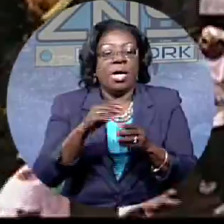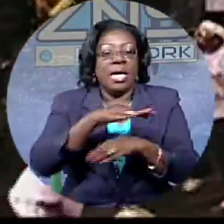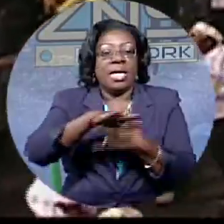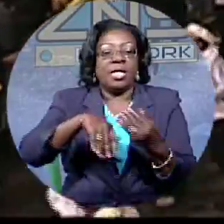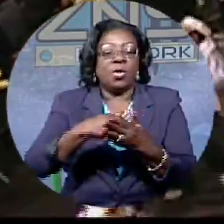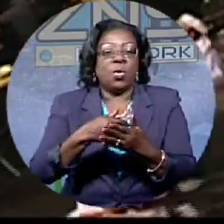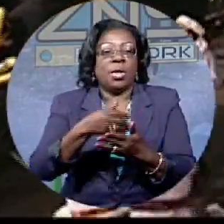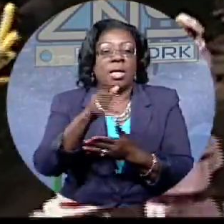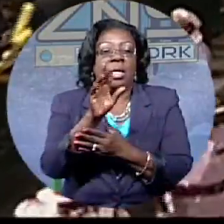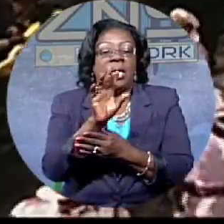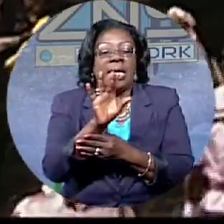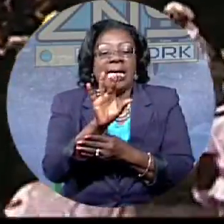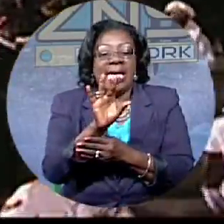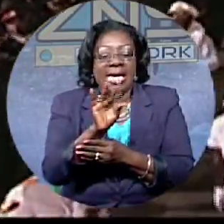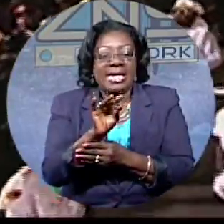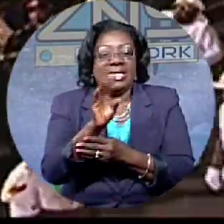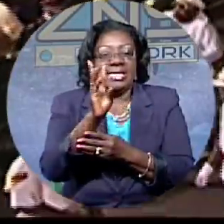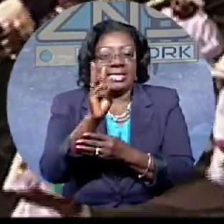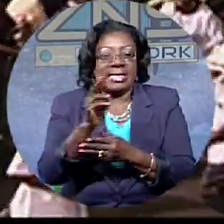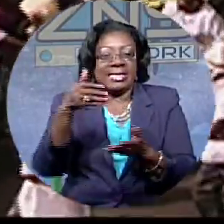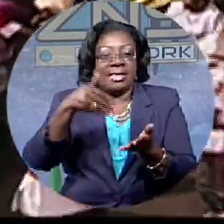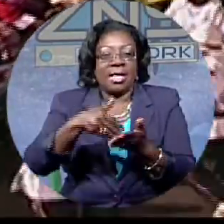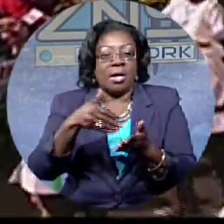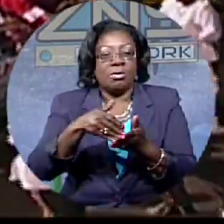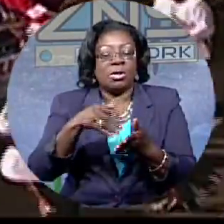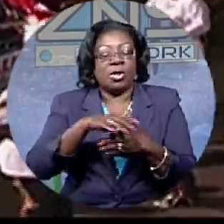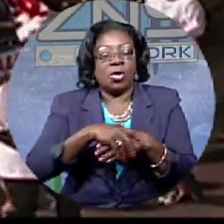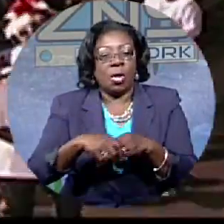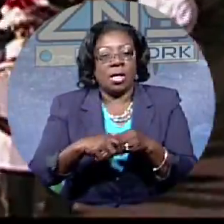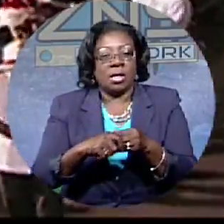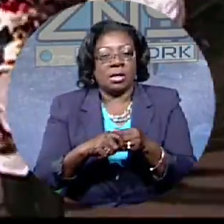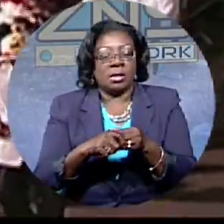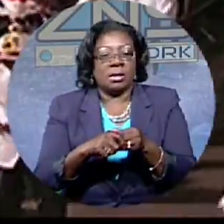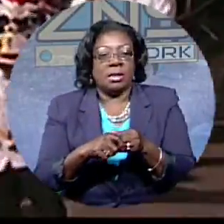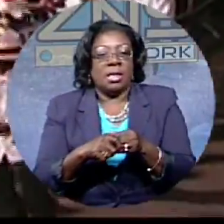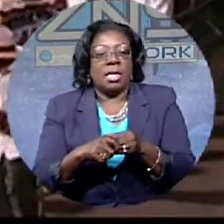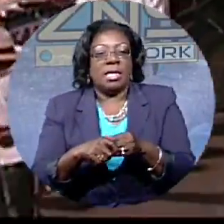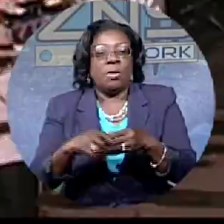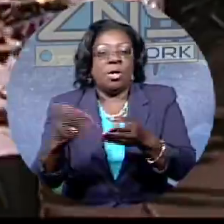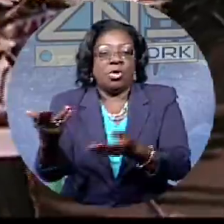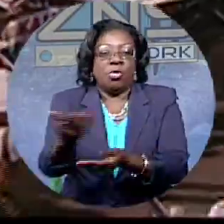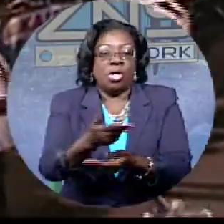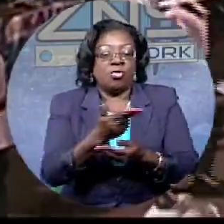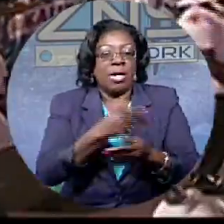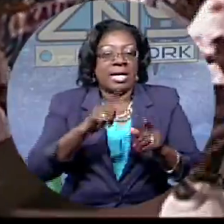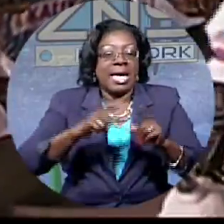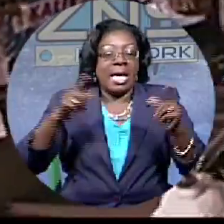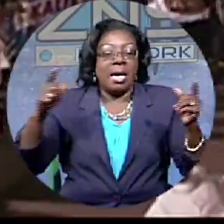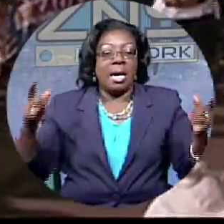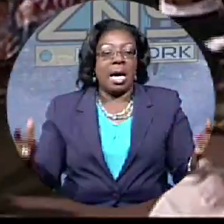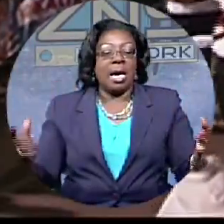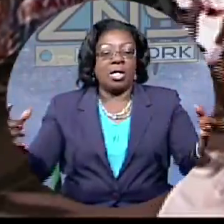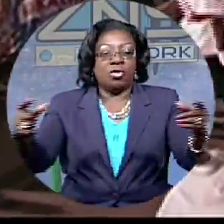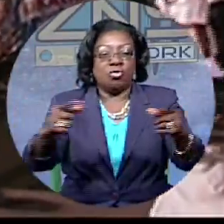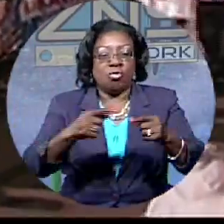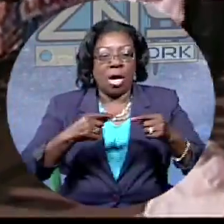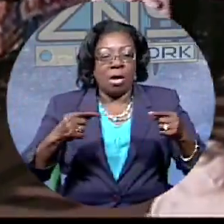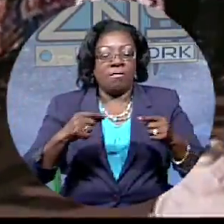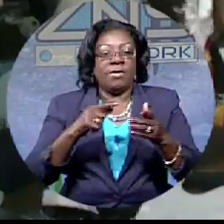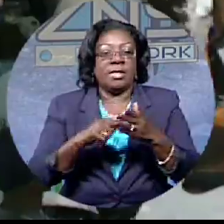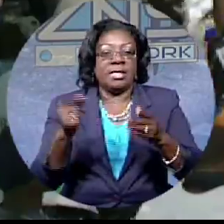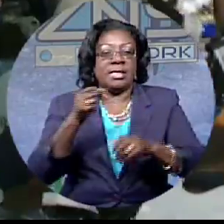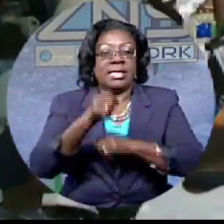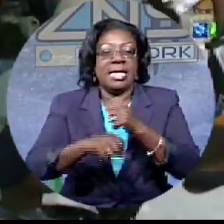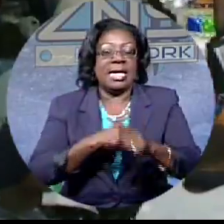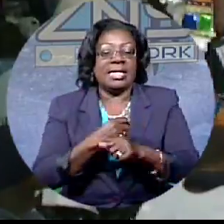JCNP Chairman Silbert Ferguson revealed that the organization plans to attract a large crowd for this year's New Year's Day parade. And